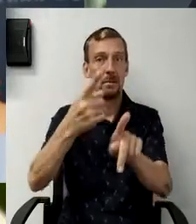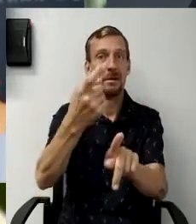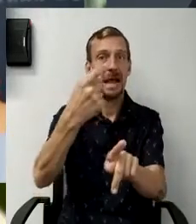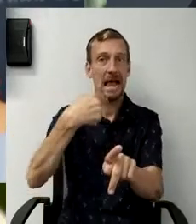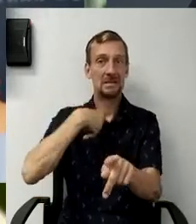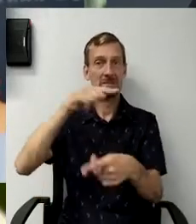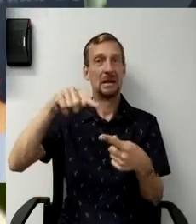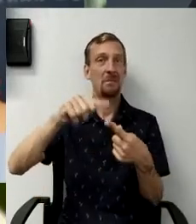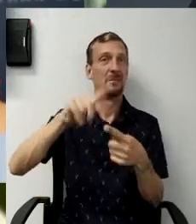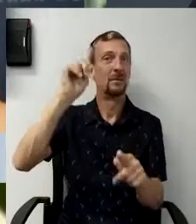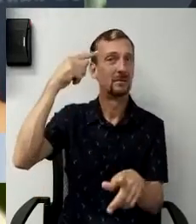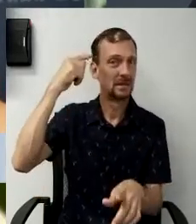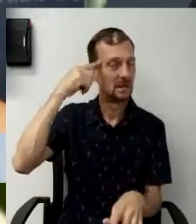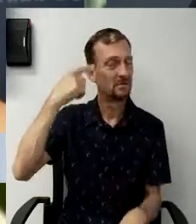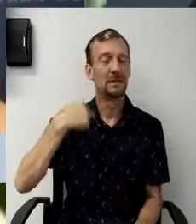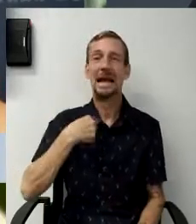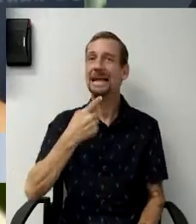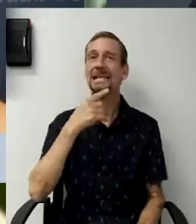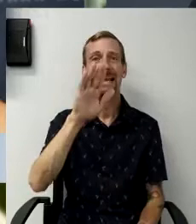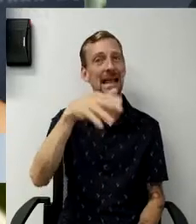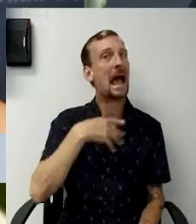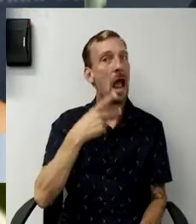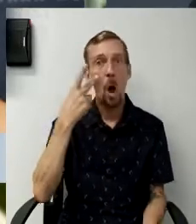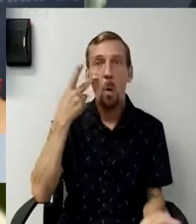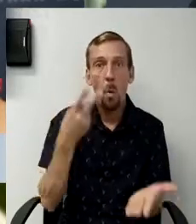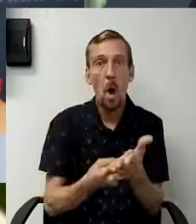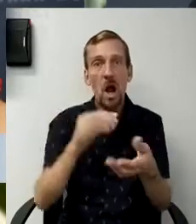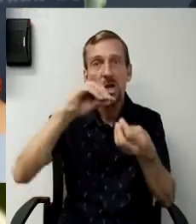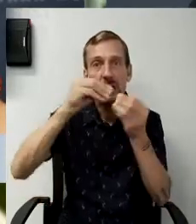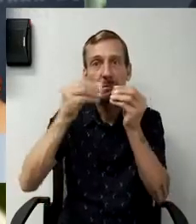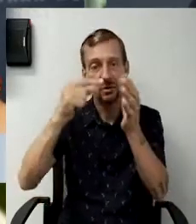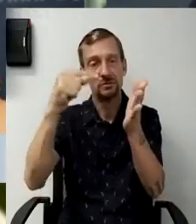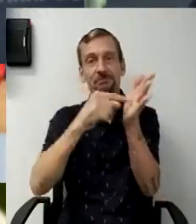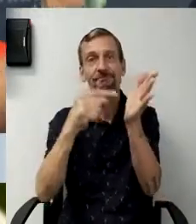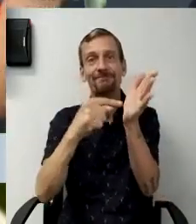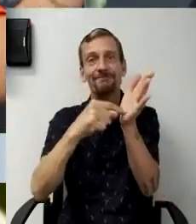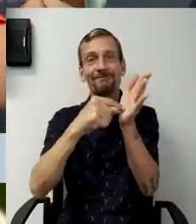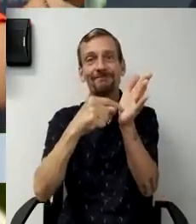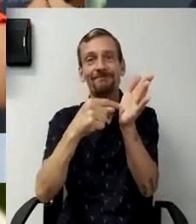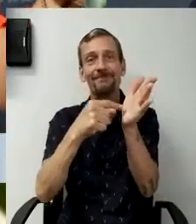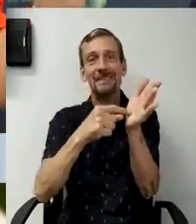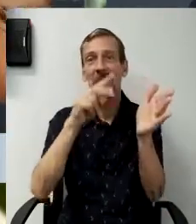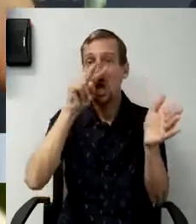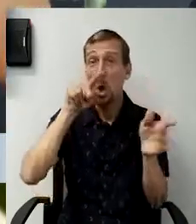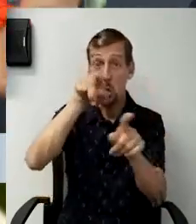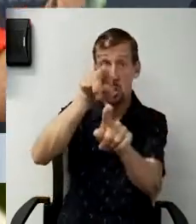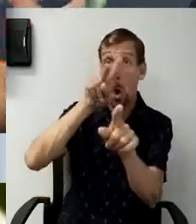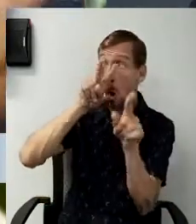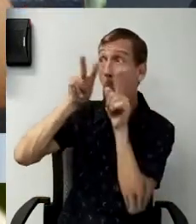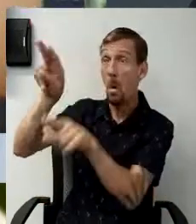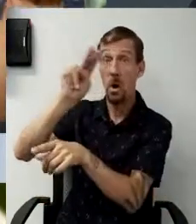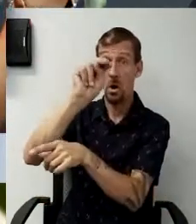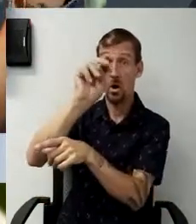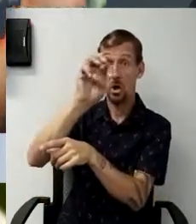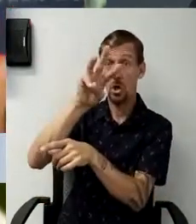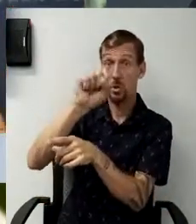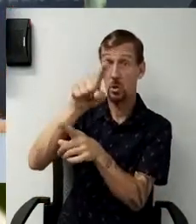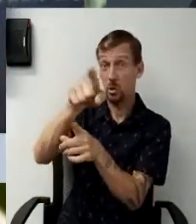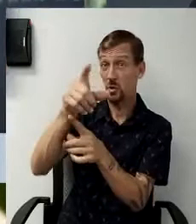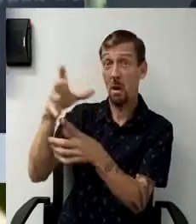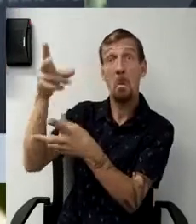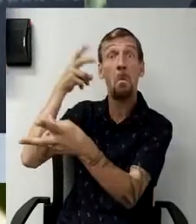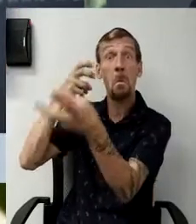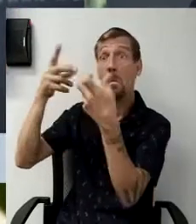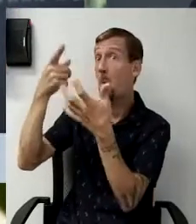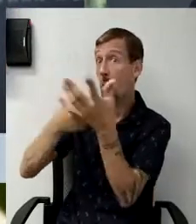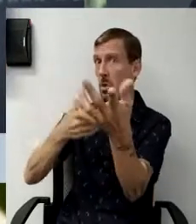questions like this, I always say, I watch our numbers. Right. That's what I watch. You know, you watch the news and, you know, you take that for what it is. But